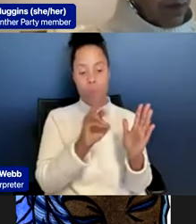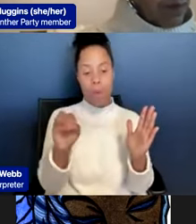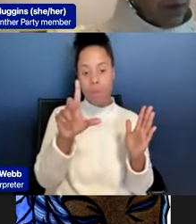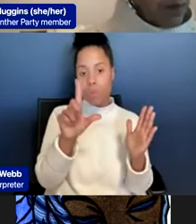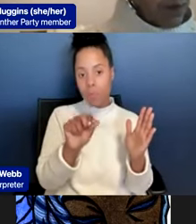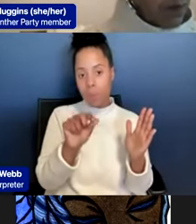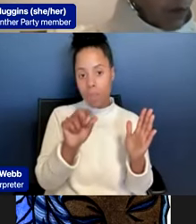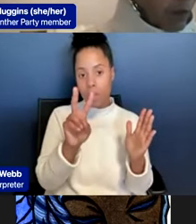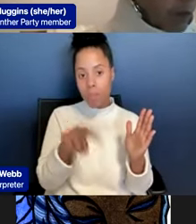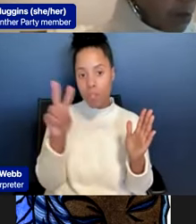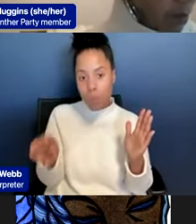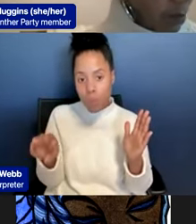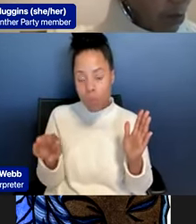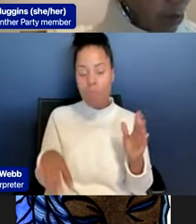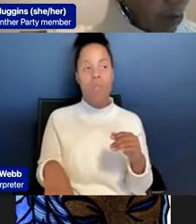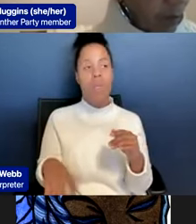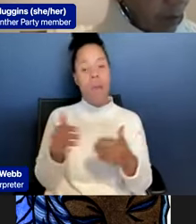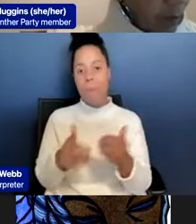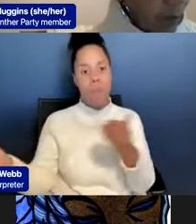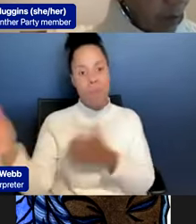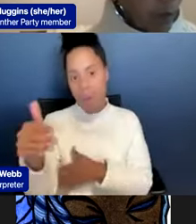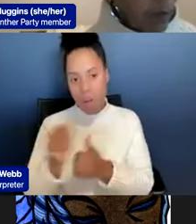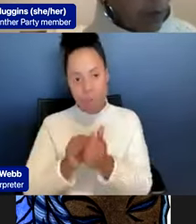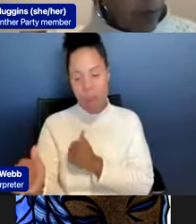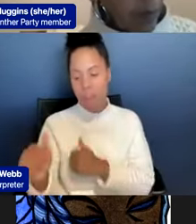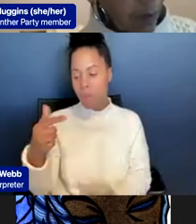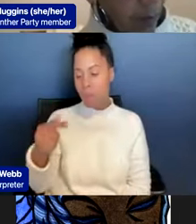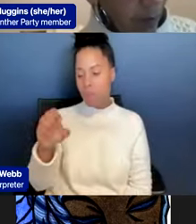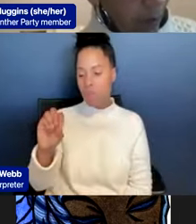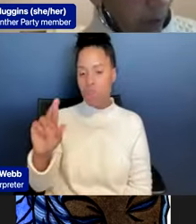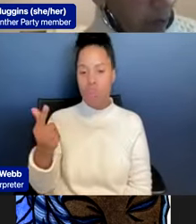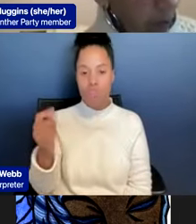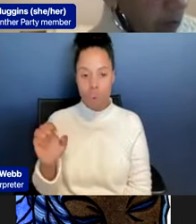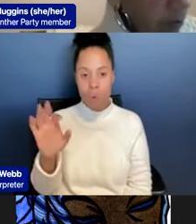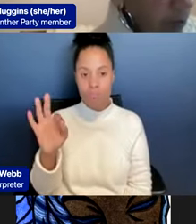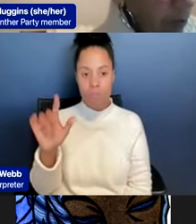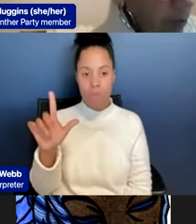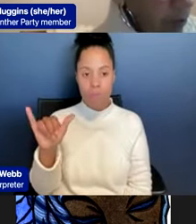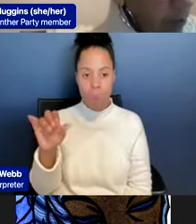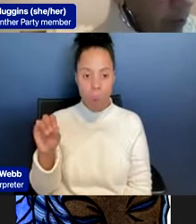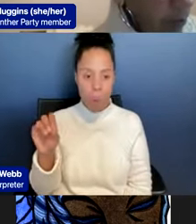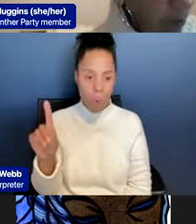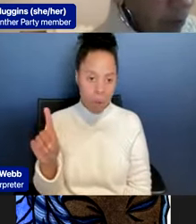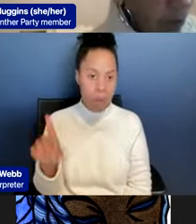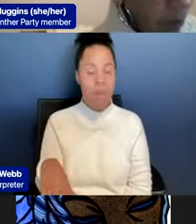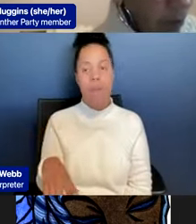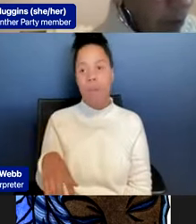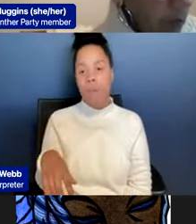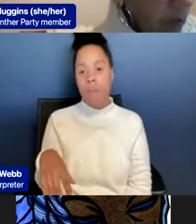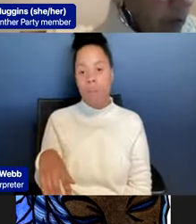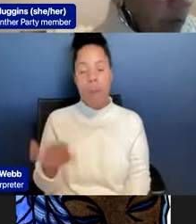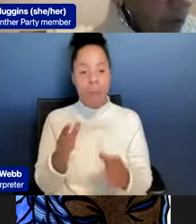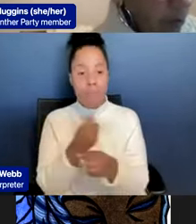Floyd and the movement for Black Lives and the movement currently around the freedom for Palestine, is